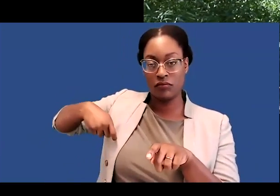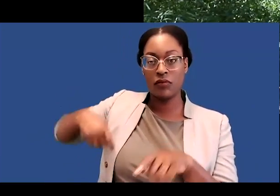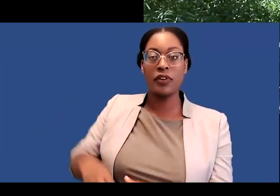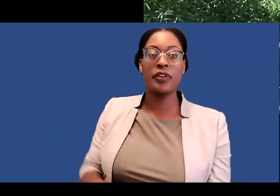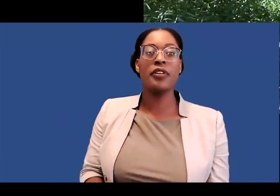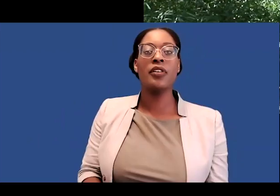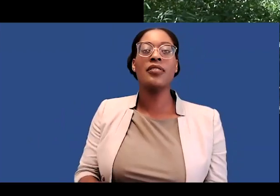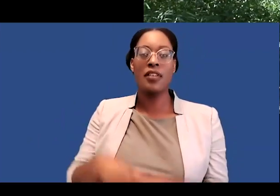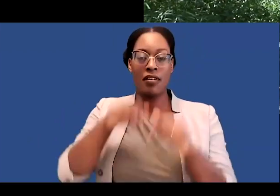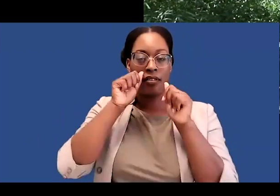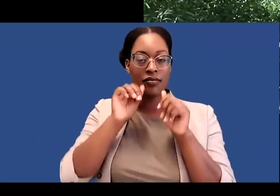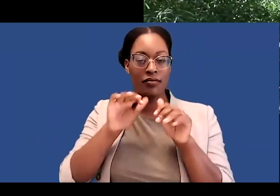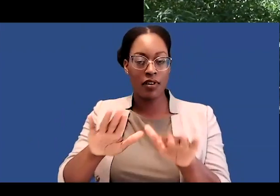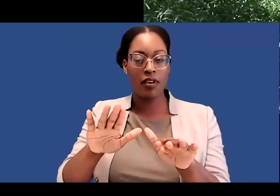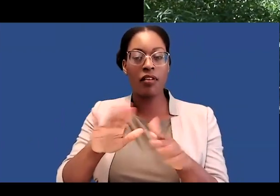Exhale into plank.